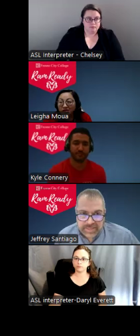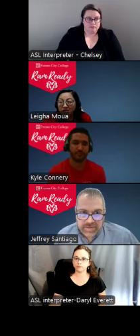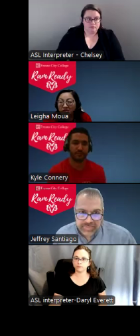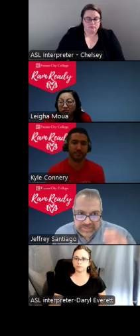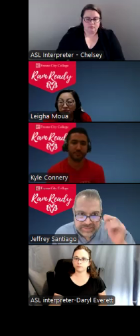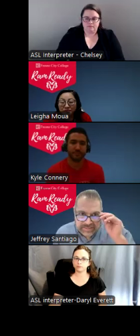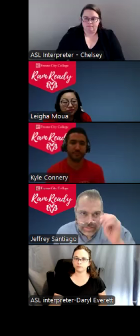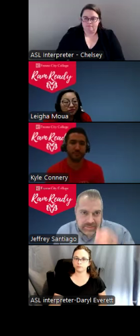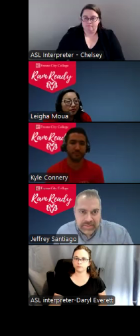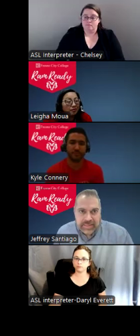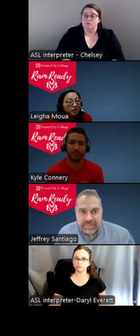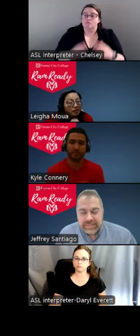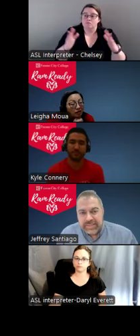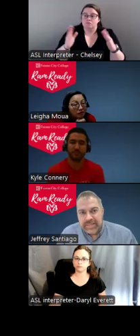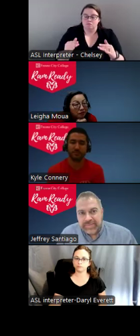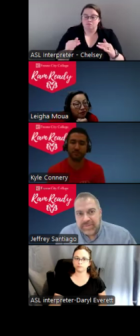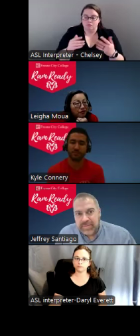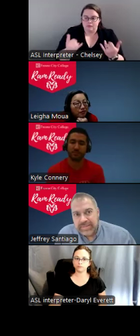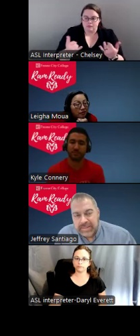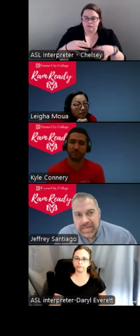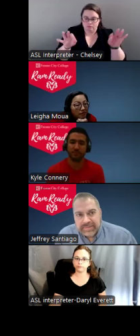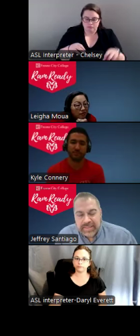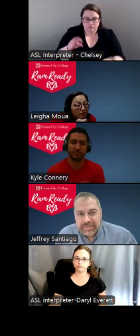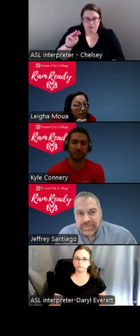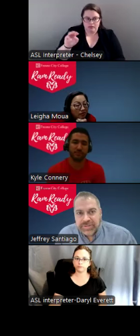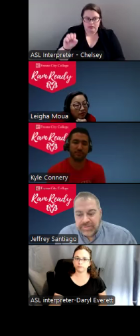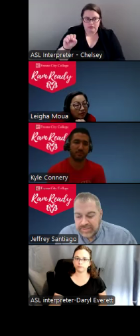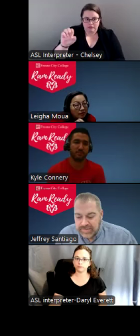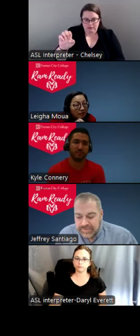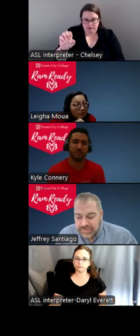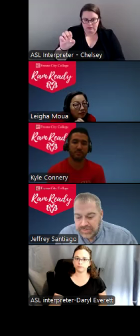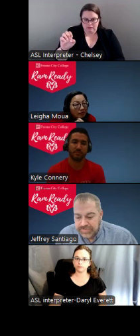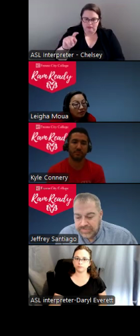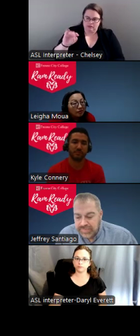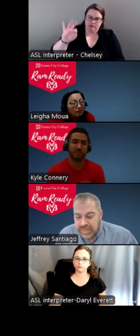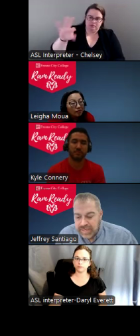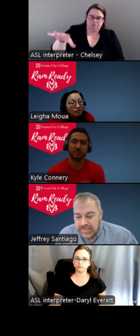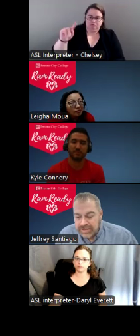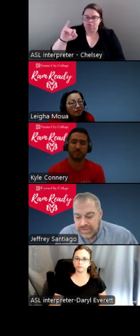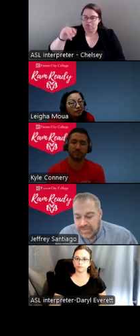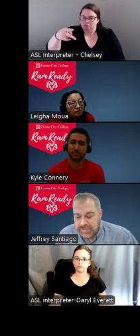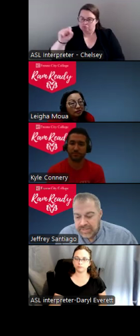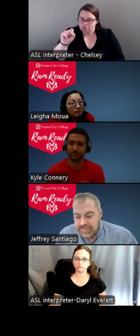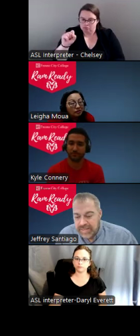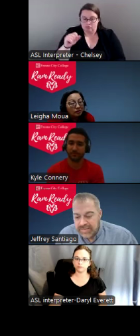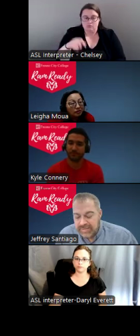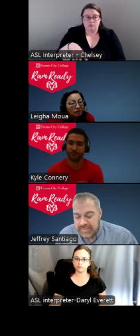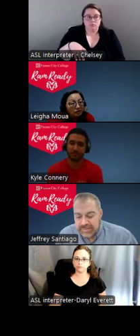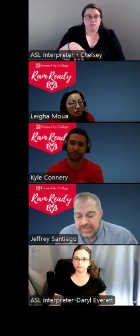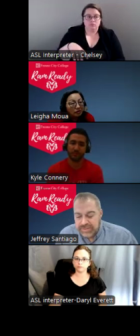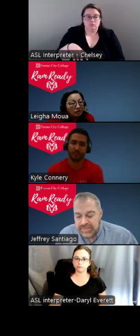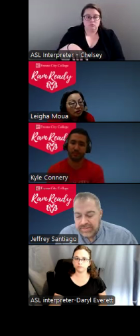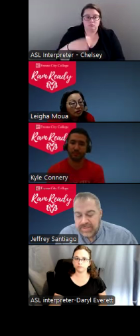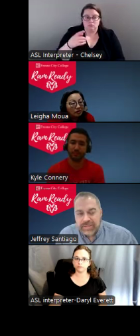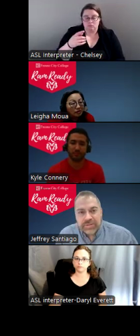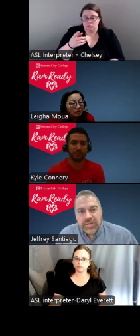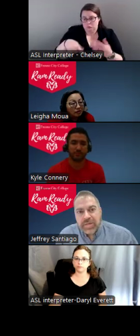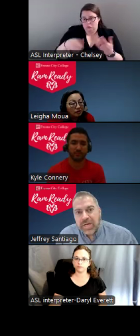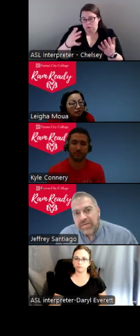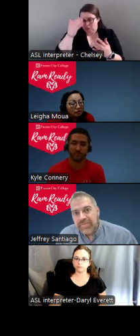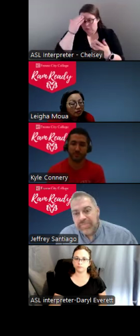Okay, so now I'll be discussing the MSE tips, basically math, science, and engineering tips. So as you know, math, science, and engineering, it's